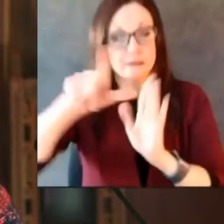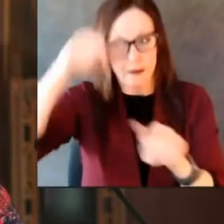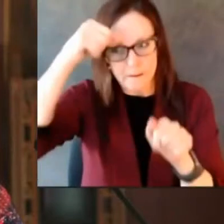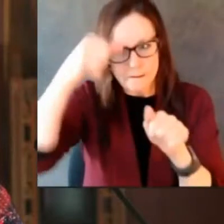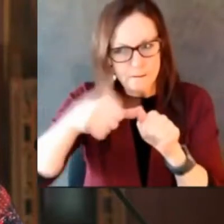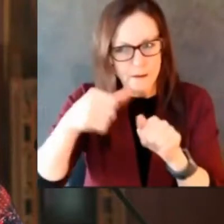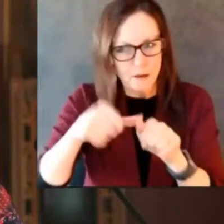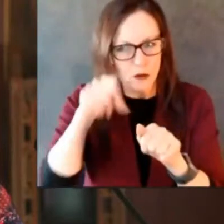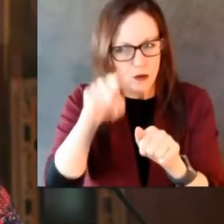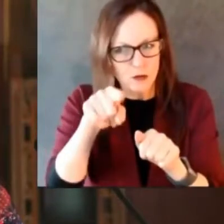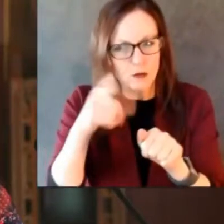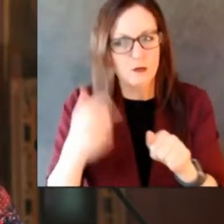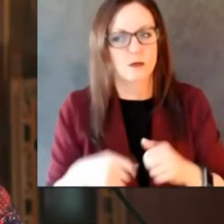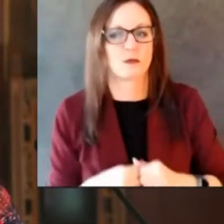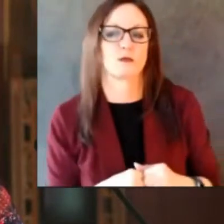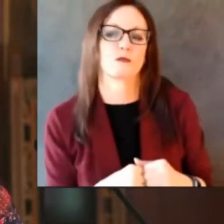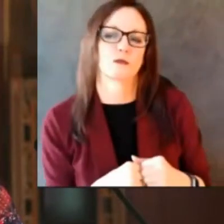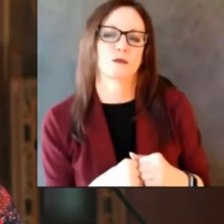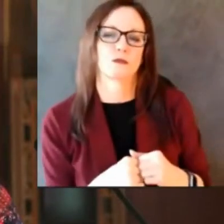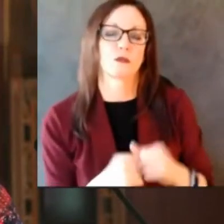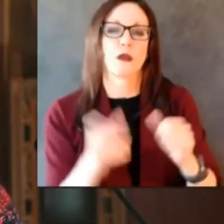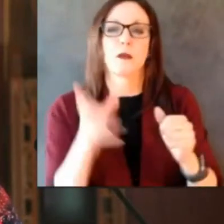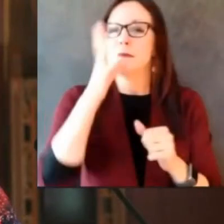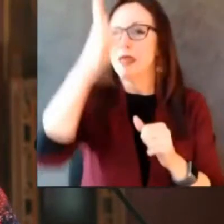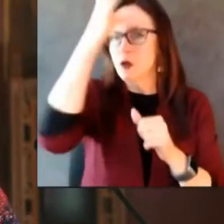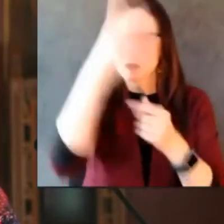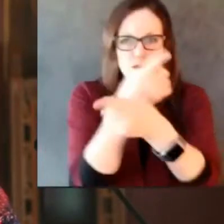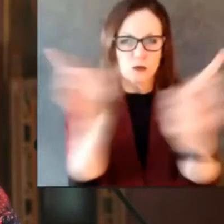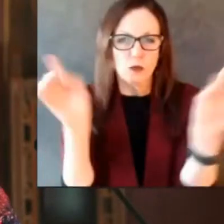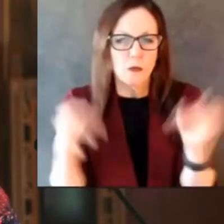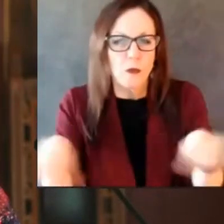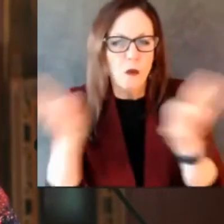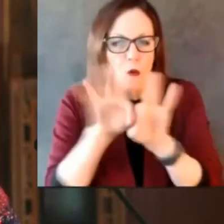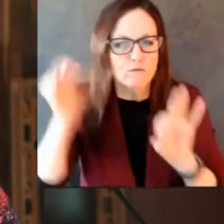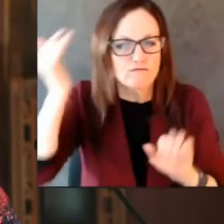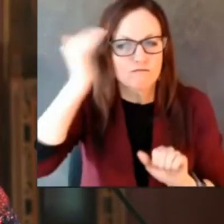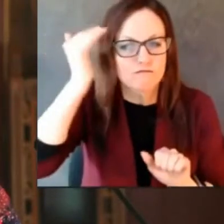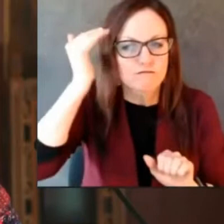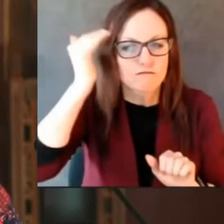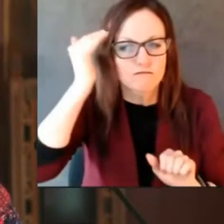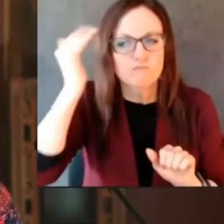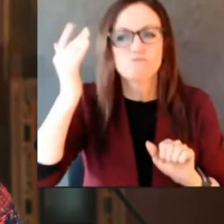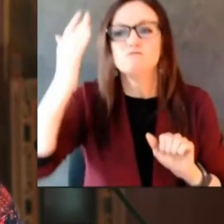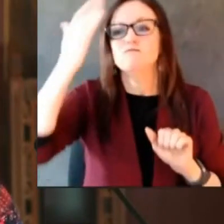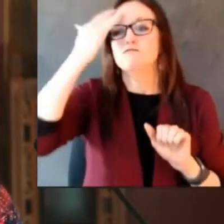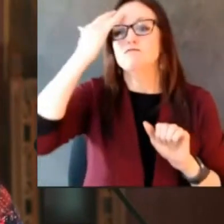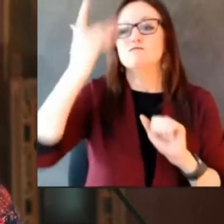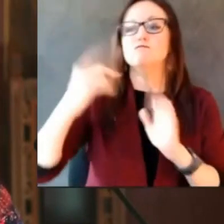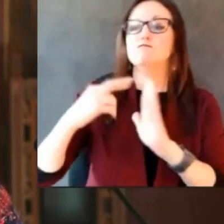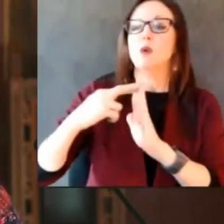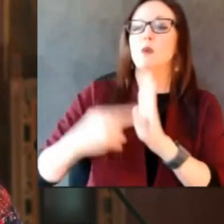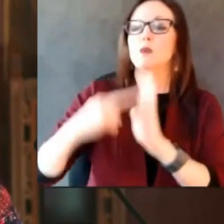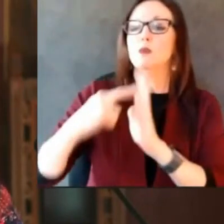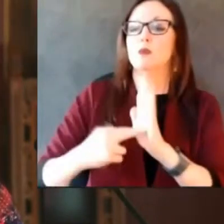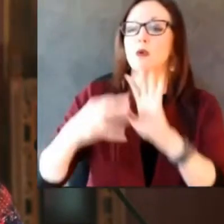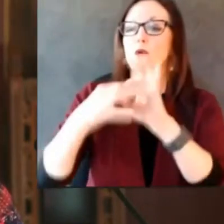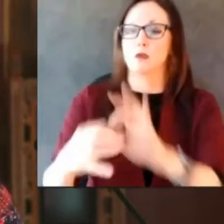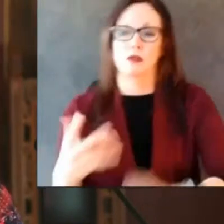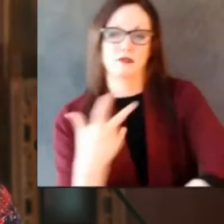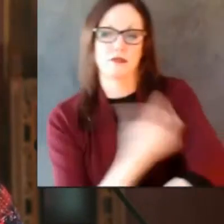child will need parental or guardian consent to get the COVID-19 vaccine. And just like with all